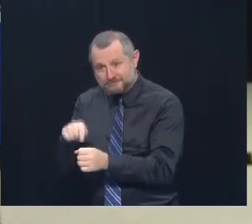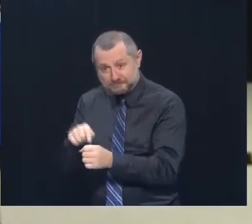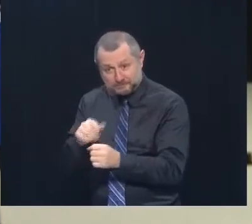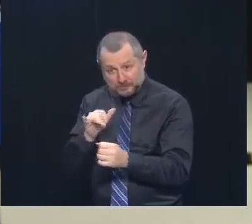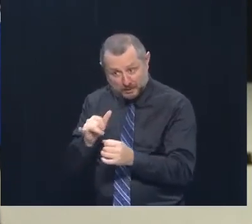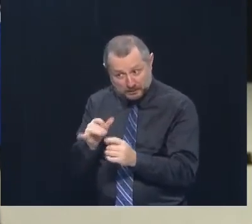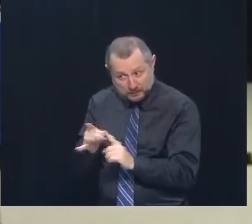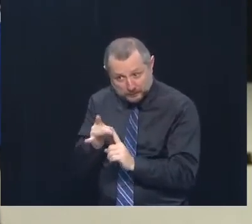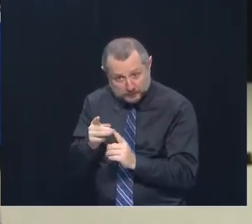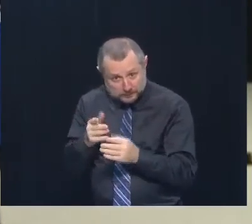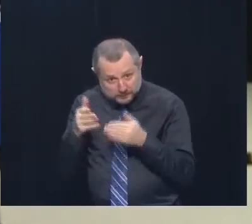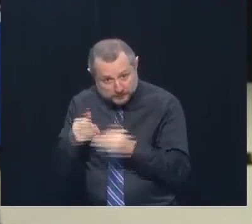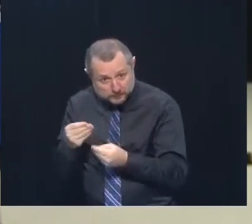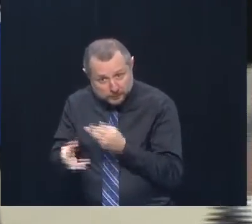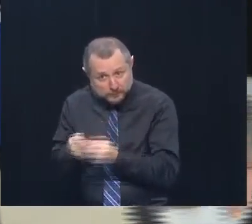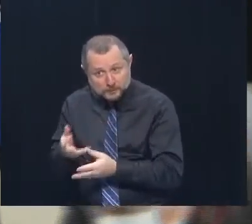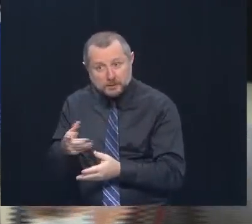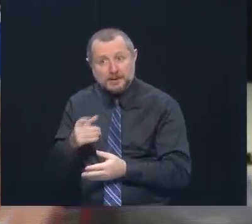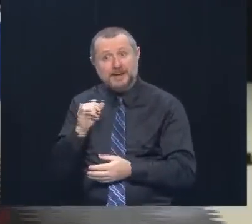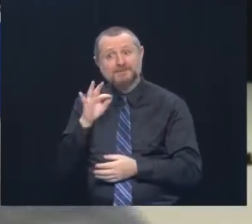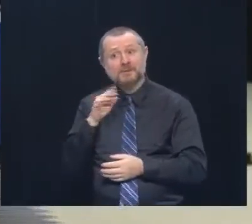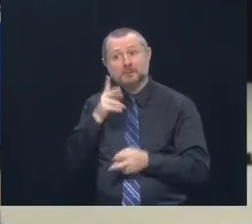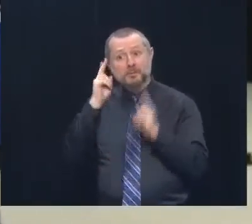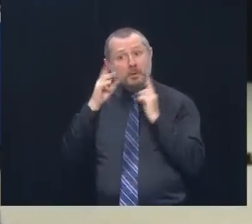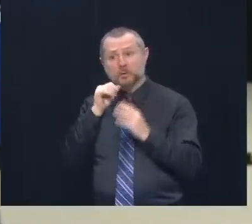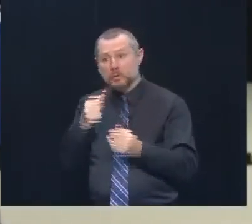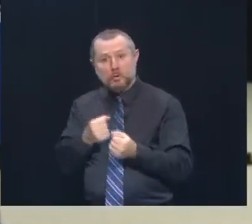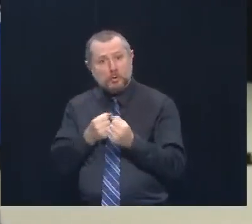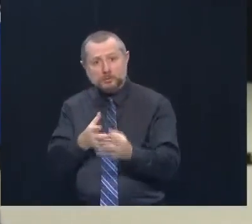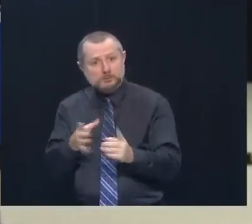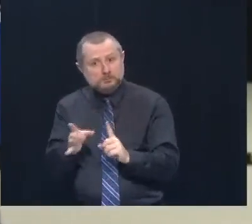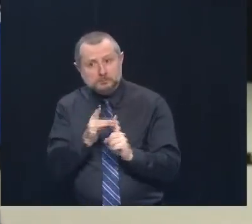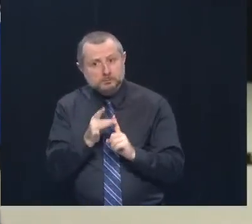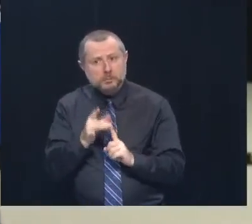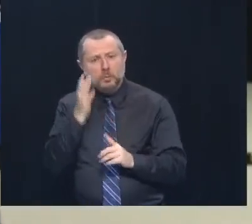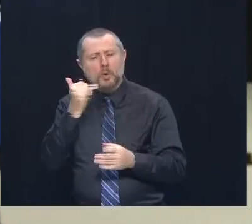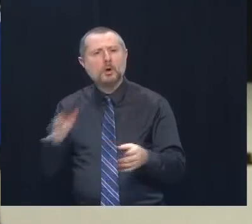not causing the spread, why are these people the most impacted?